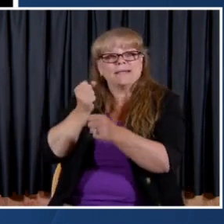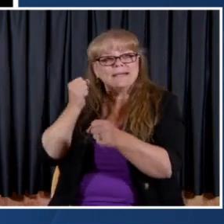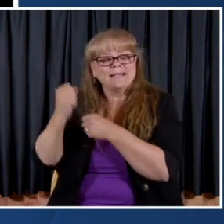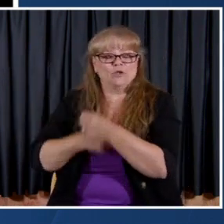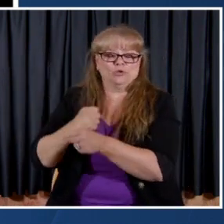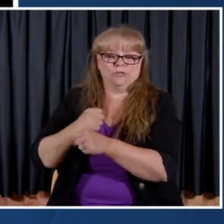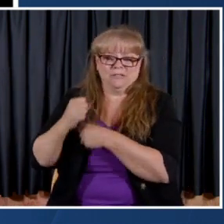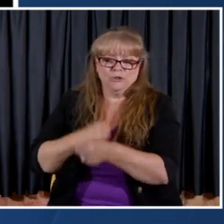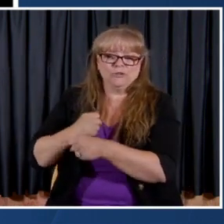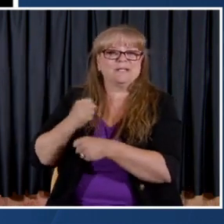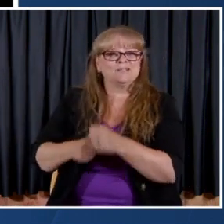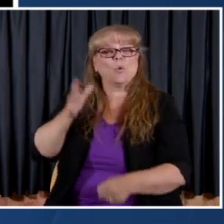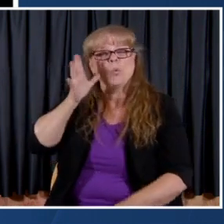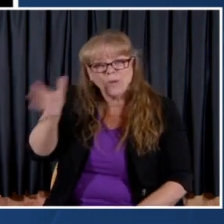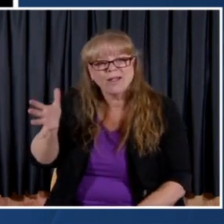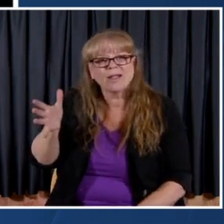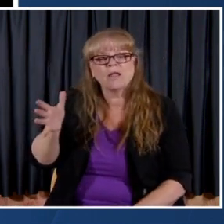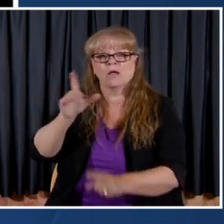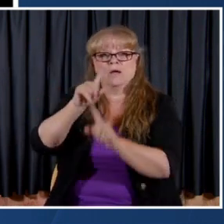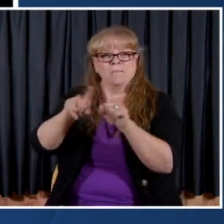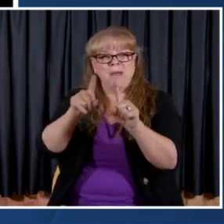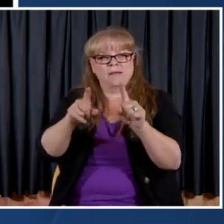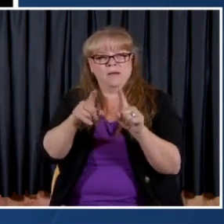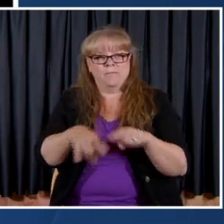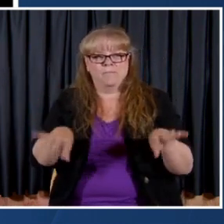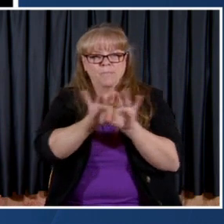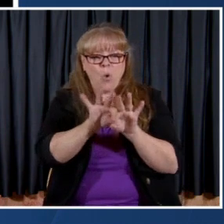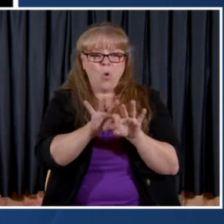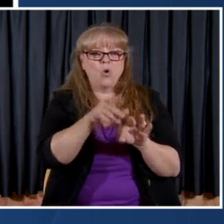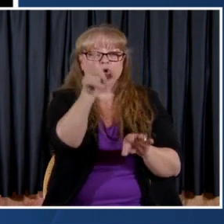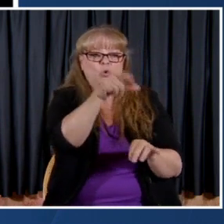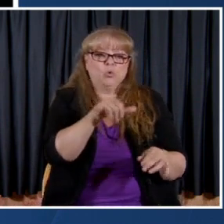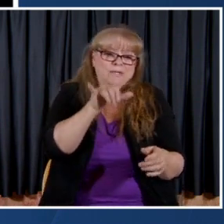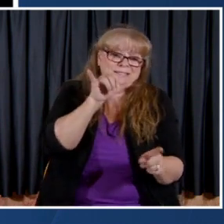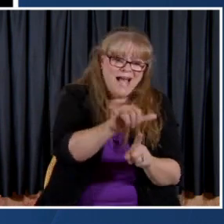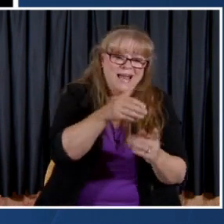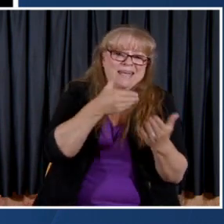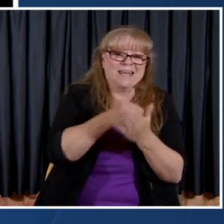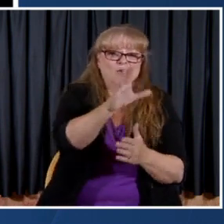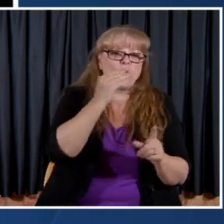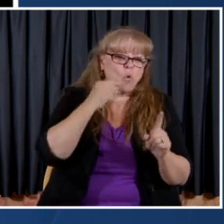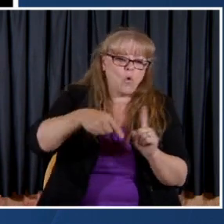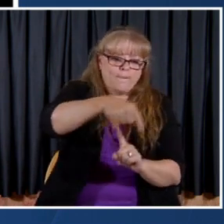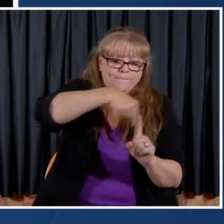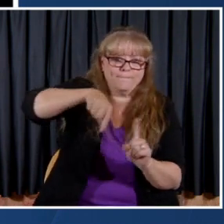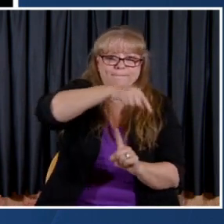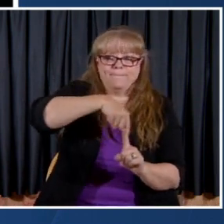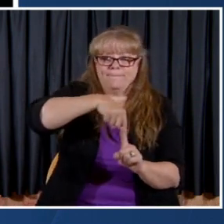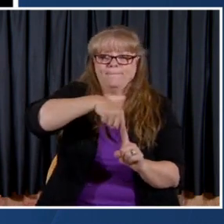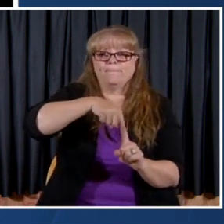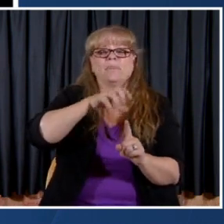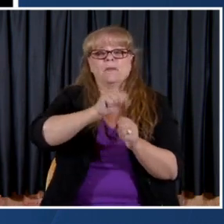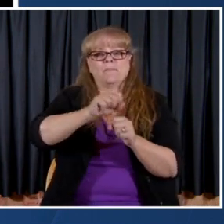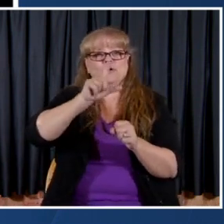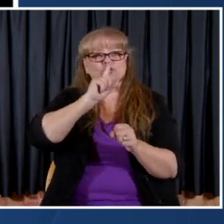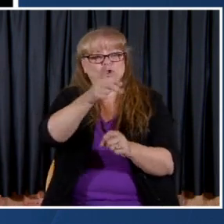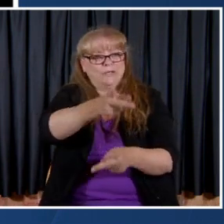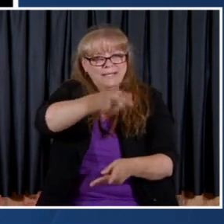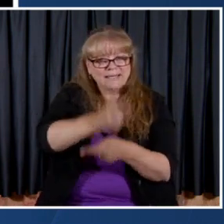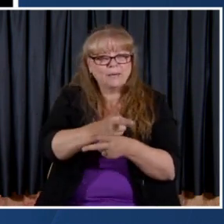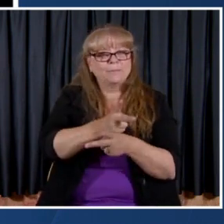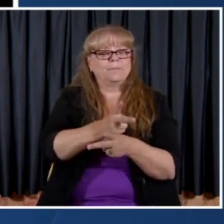period and keep yourself safe and your family's safe. So with that, I would love to open it up, and this is primarily an